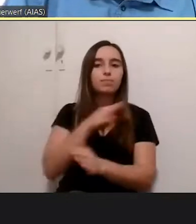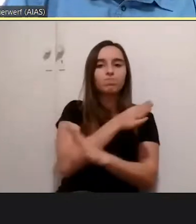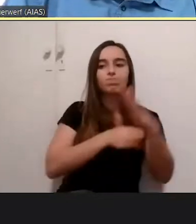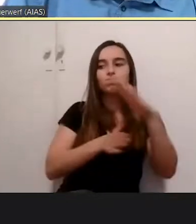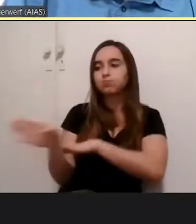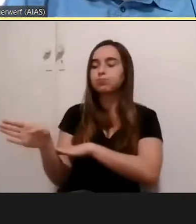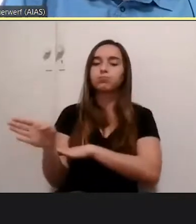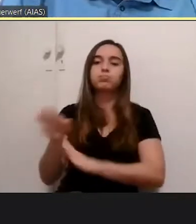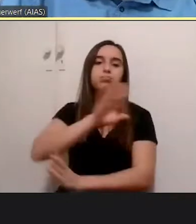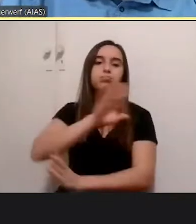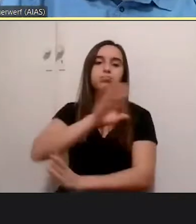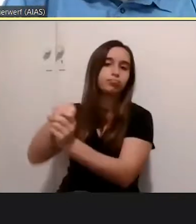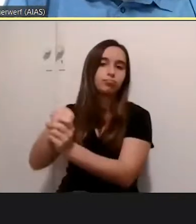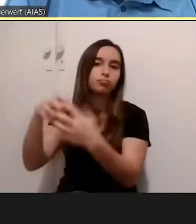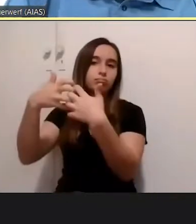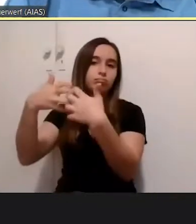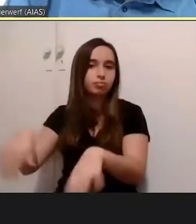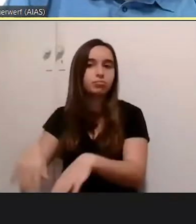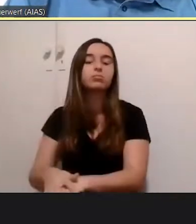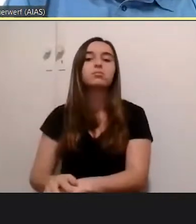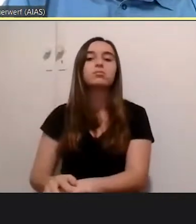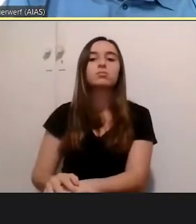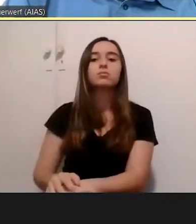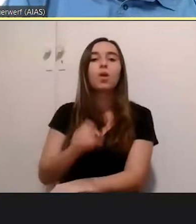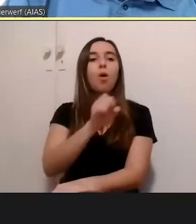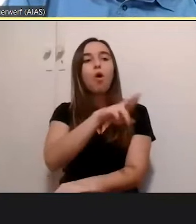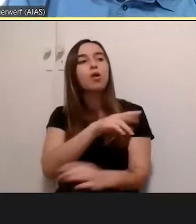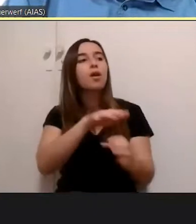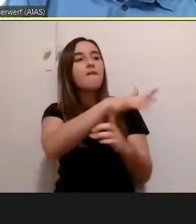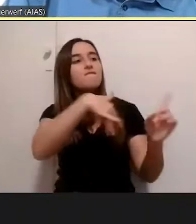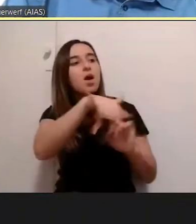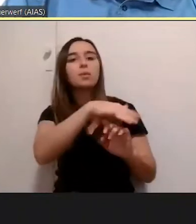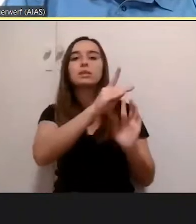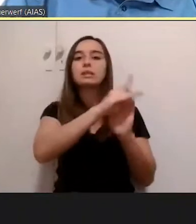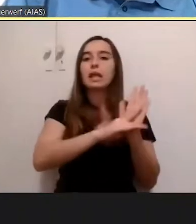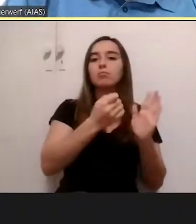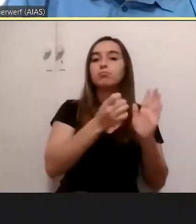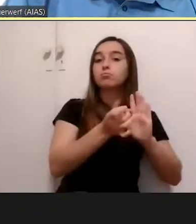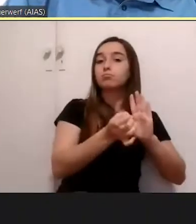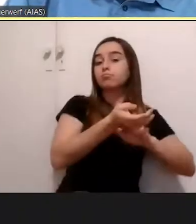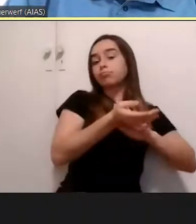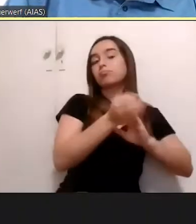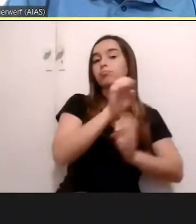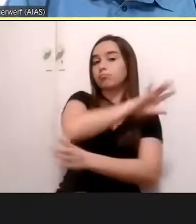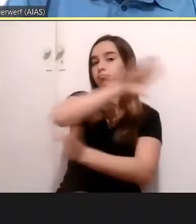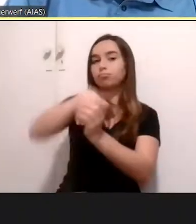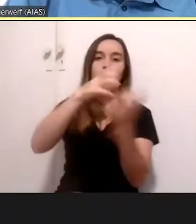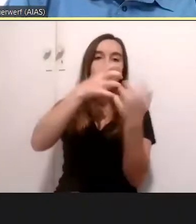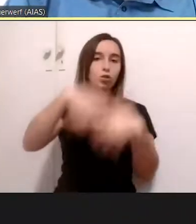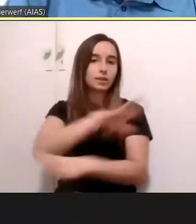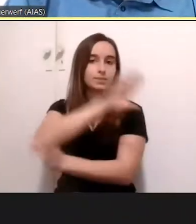in an automatic way data from their environment, and that are distributed then to caregivers and